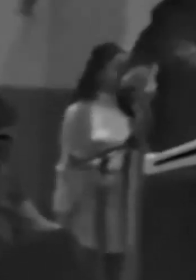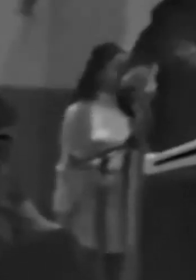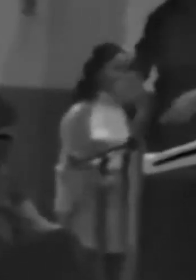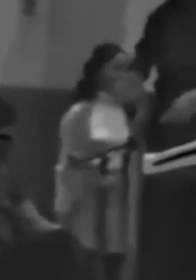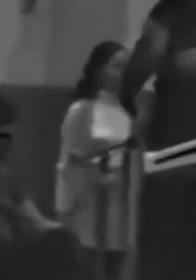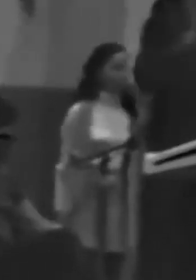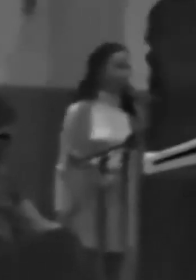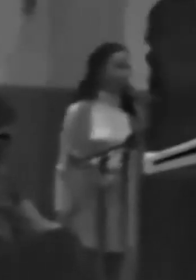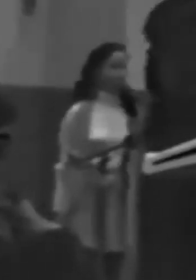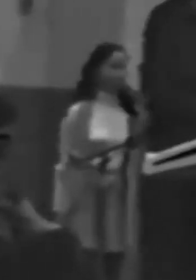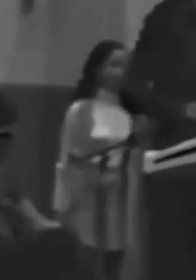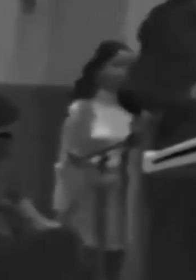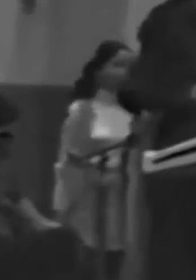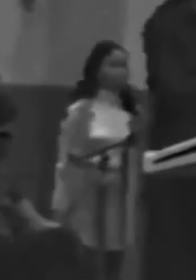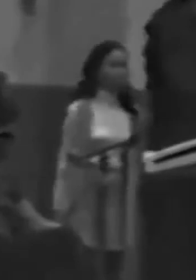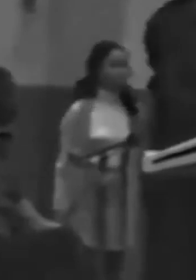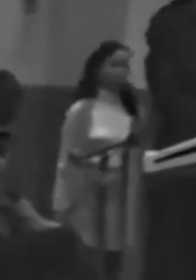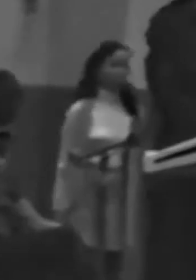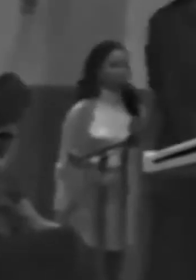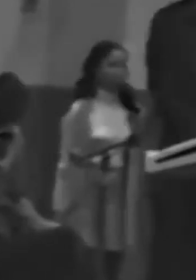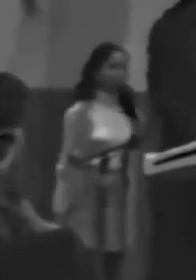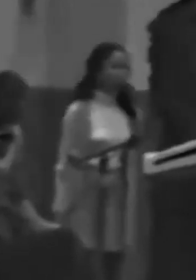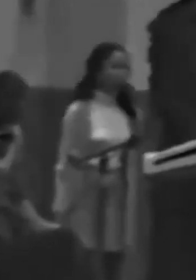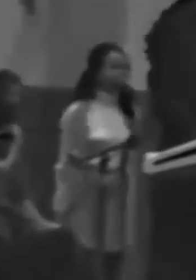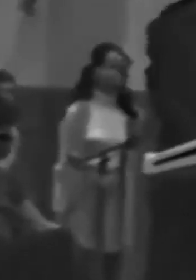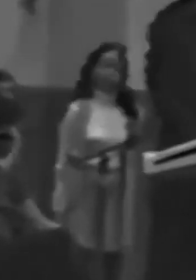or he went into Chicago